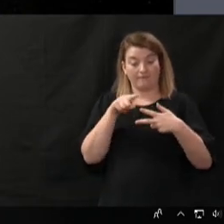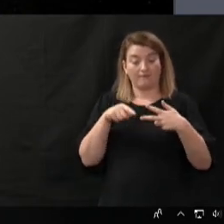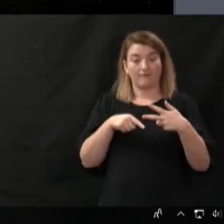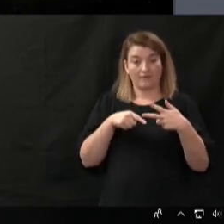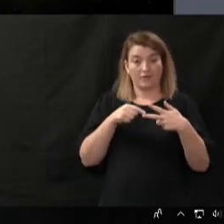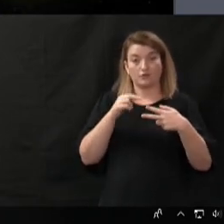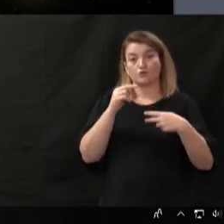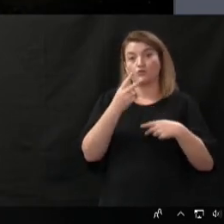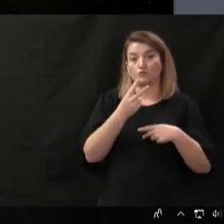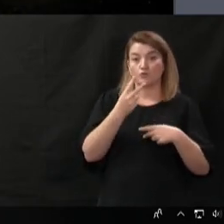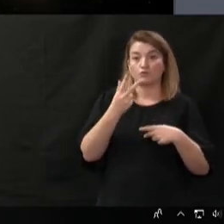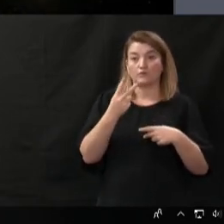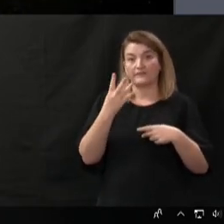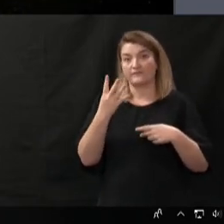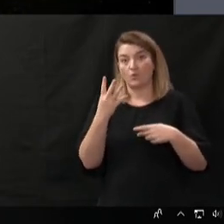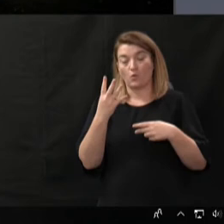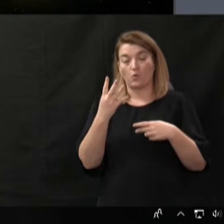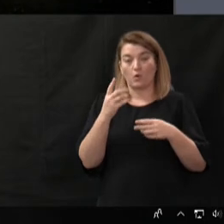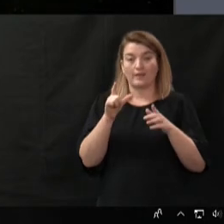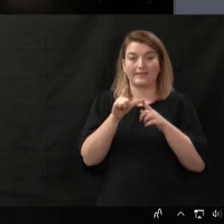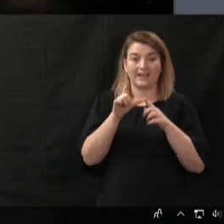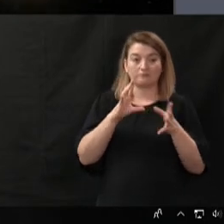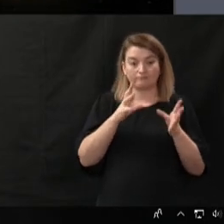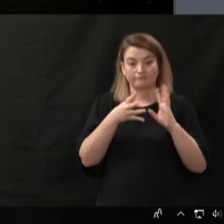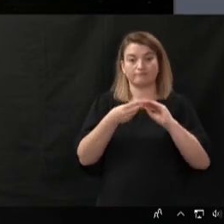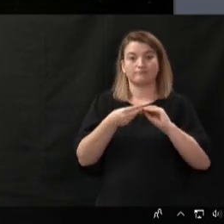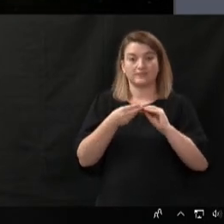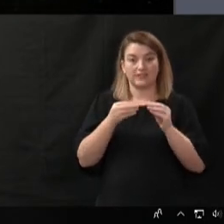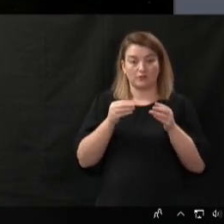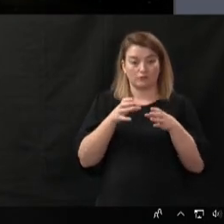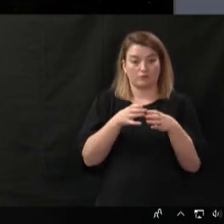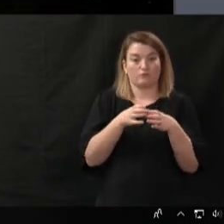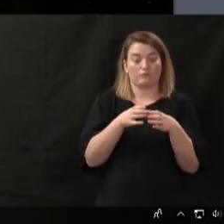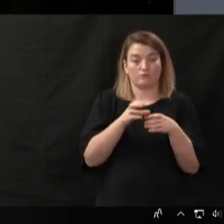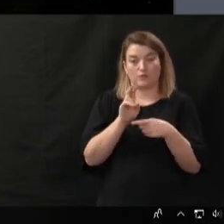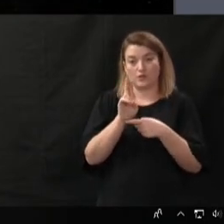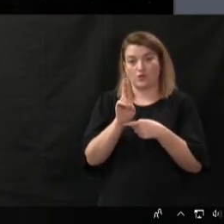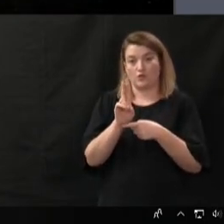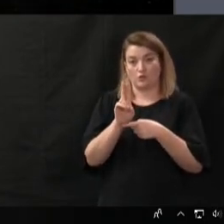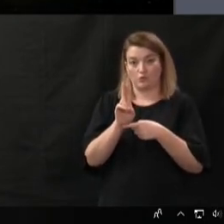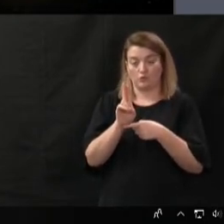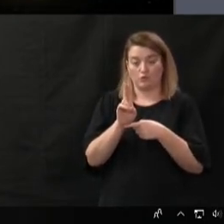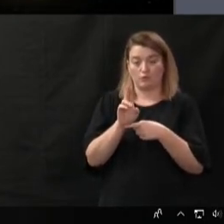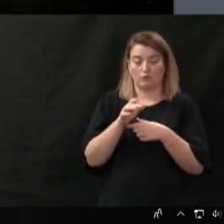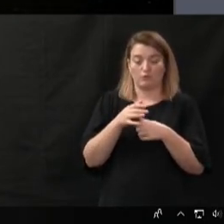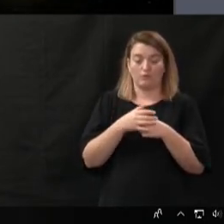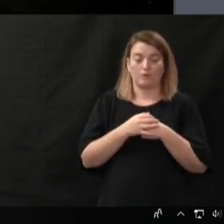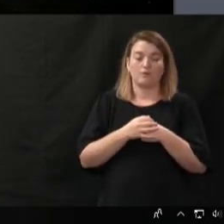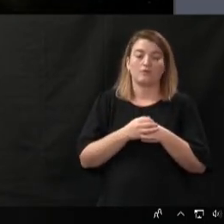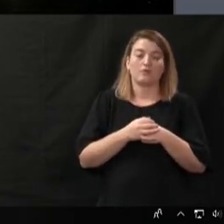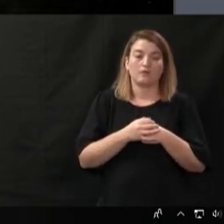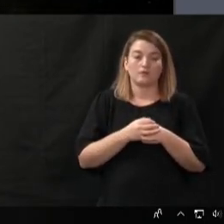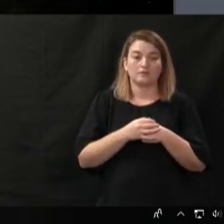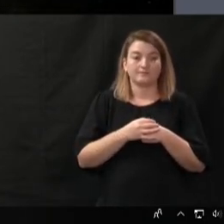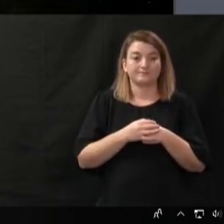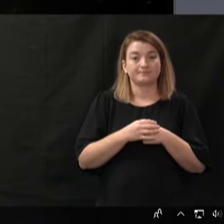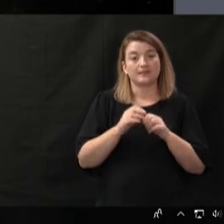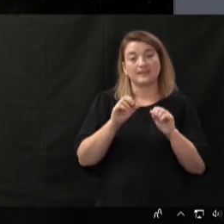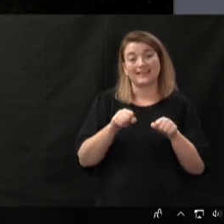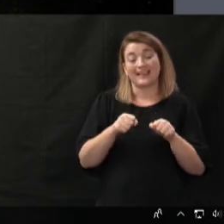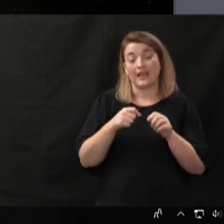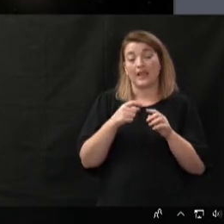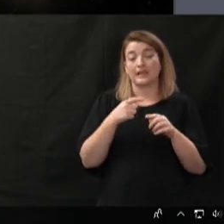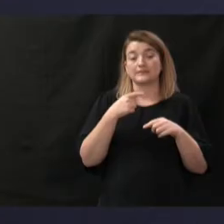reason what is dependent upon is the letter that is in front of it. Because remember we talked